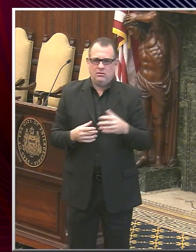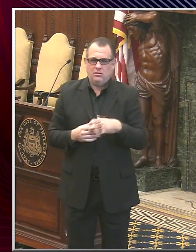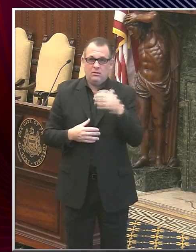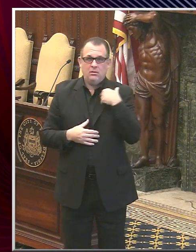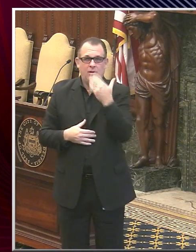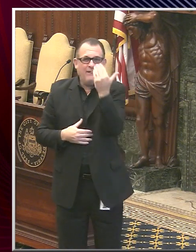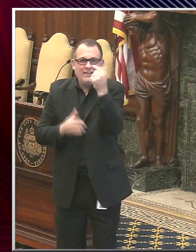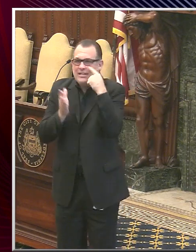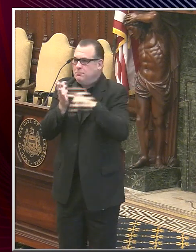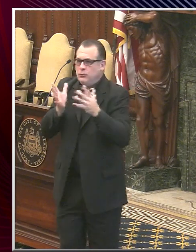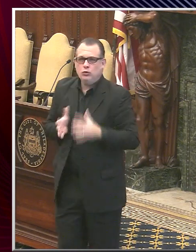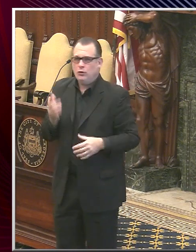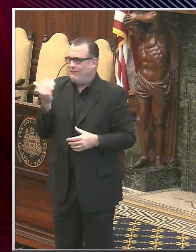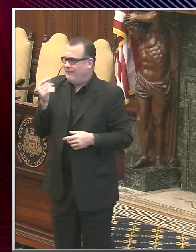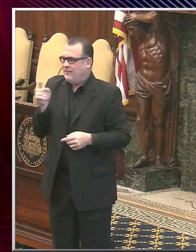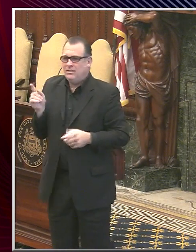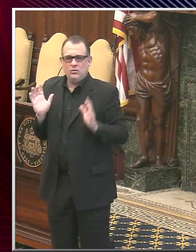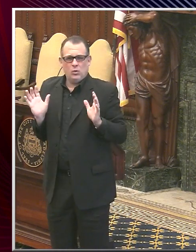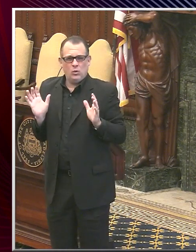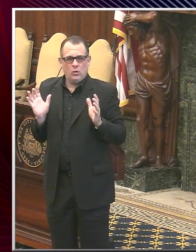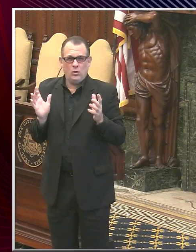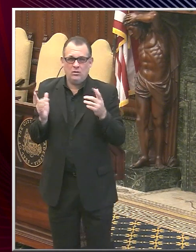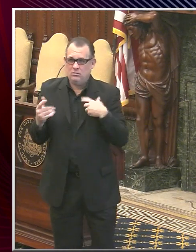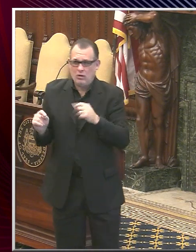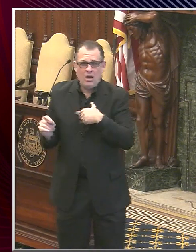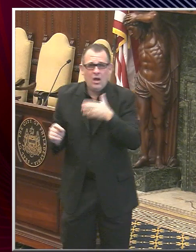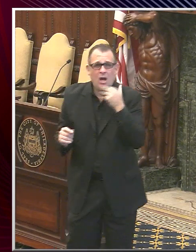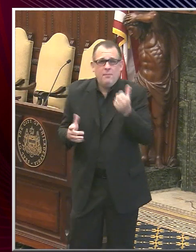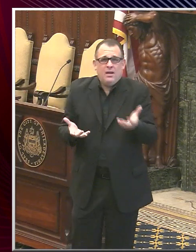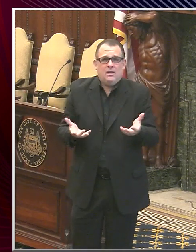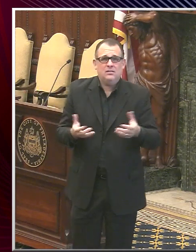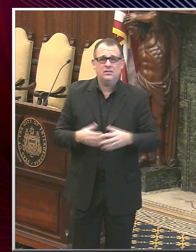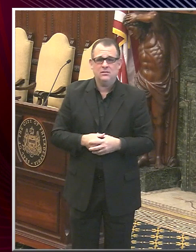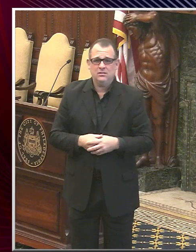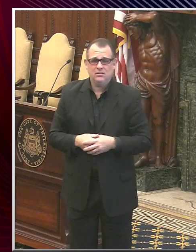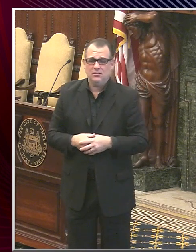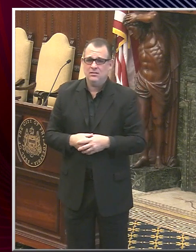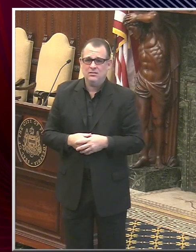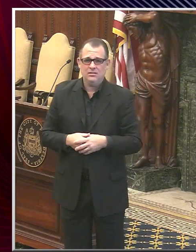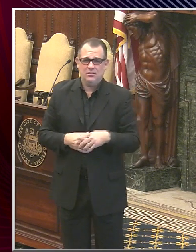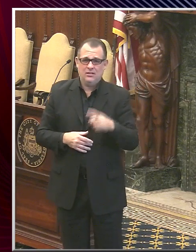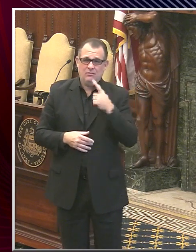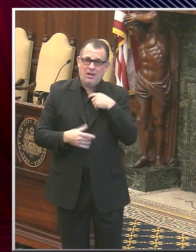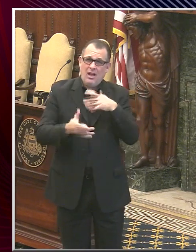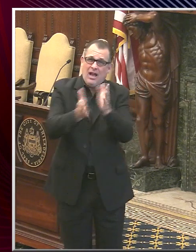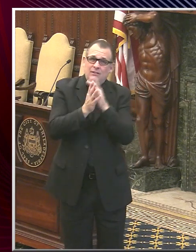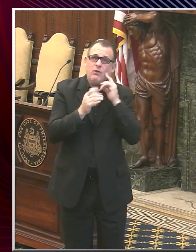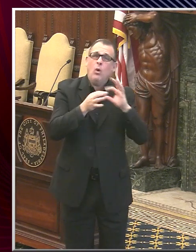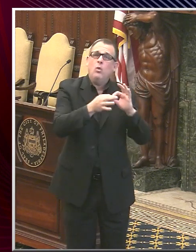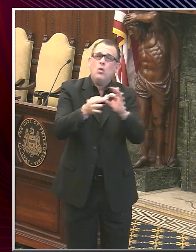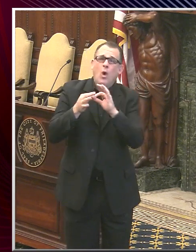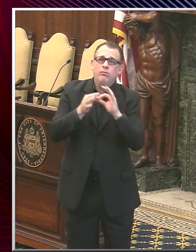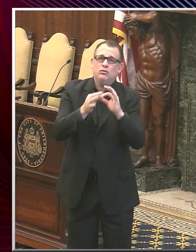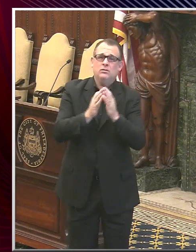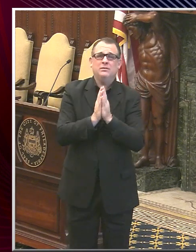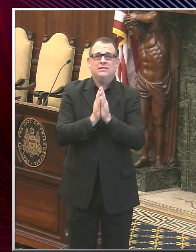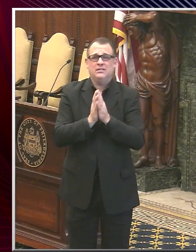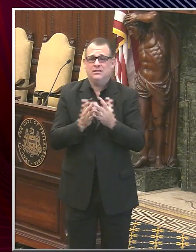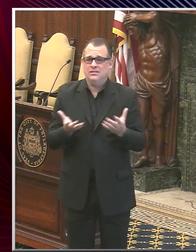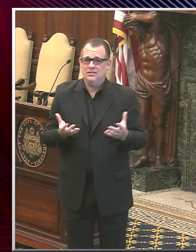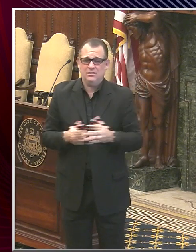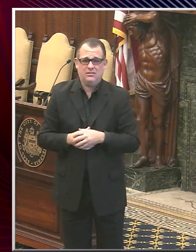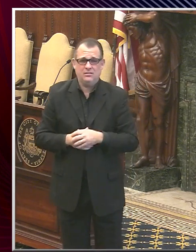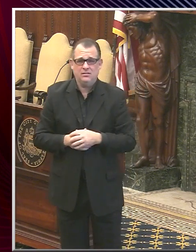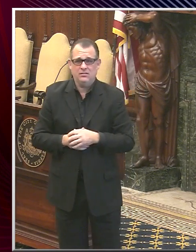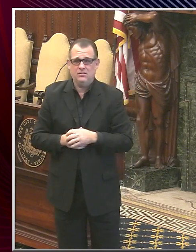can under the constraints that we have. And we ask for cooperation when we don't have the ability to inspect. All right,